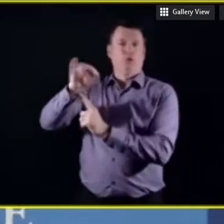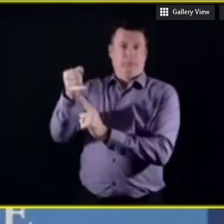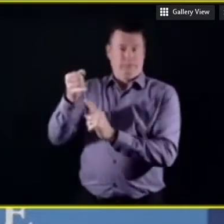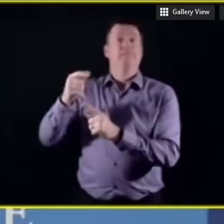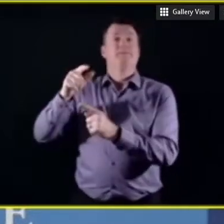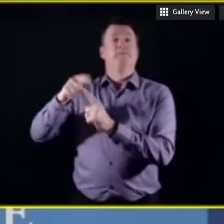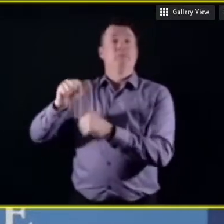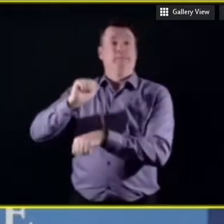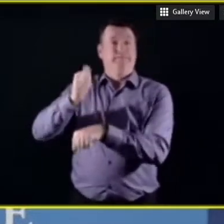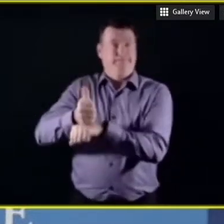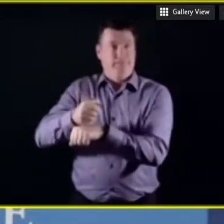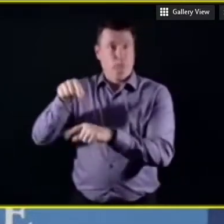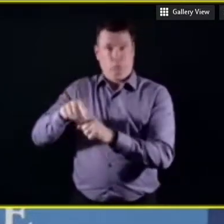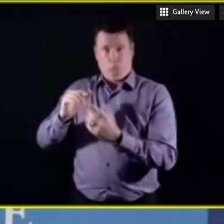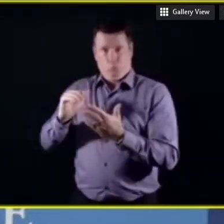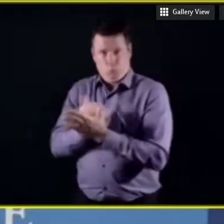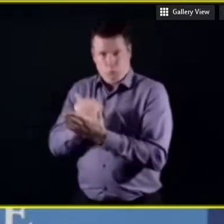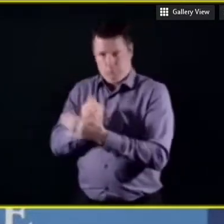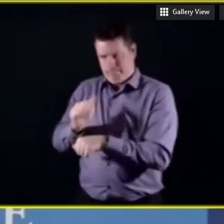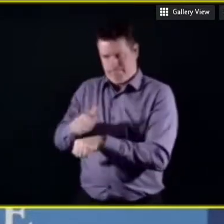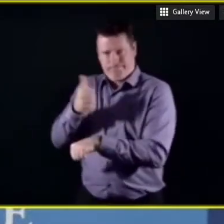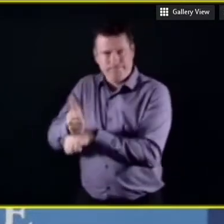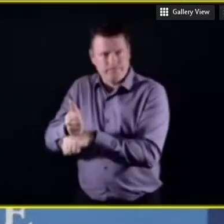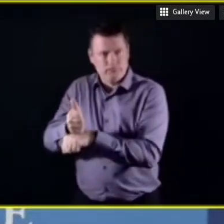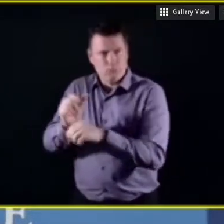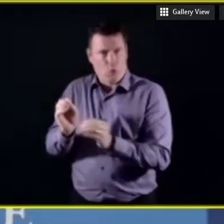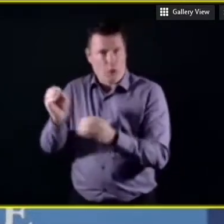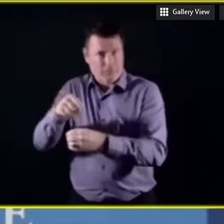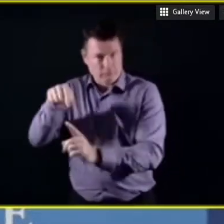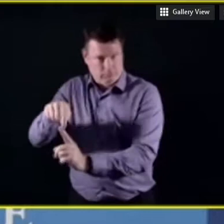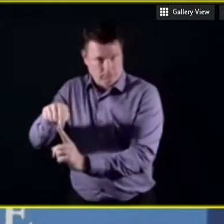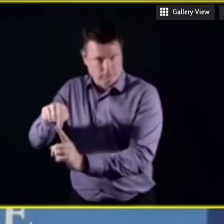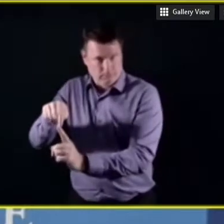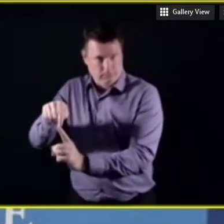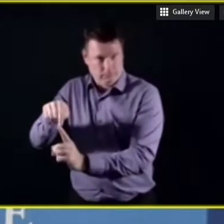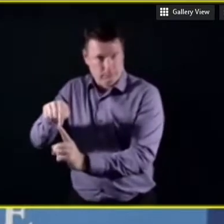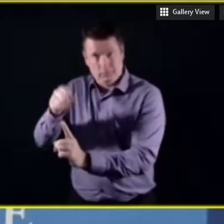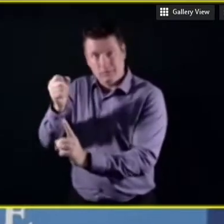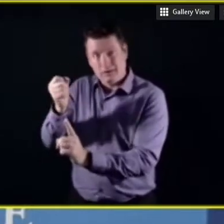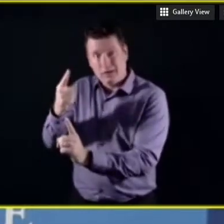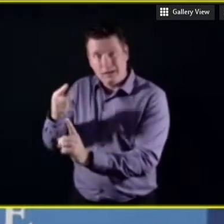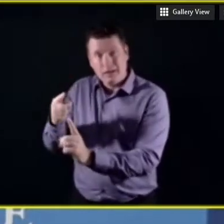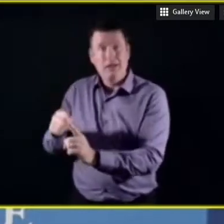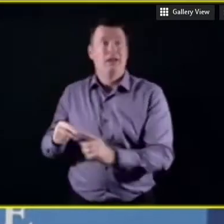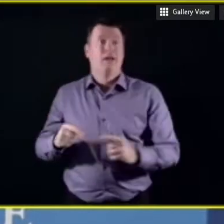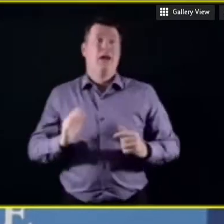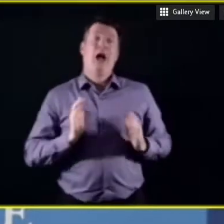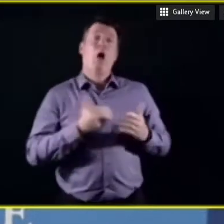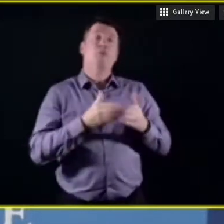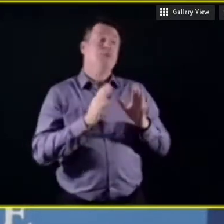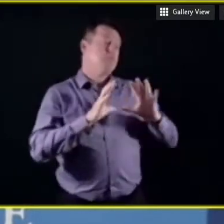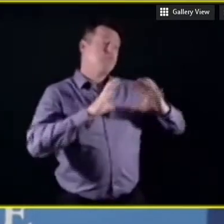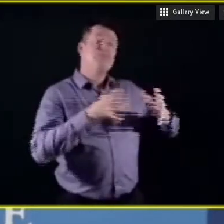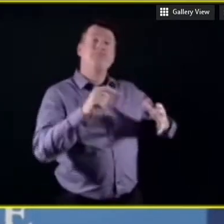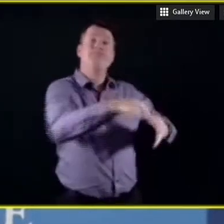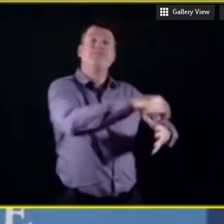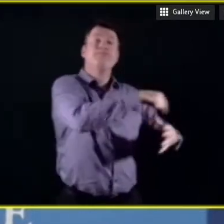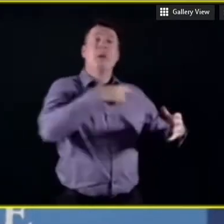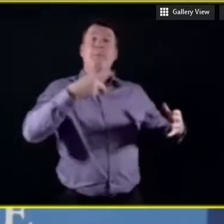43 practices across 7 counties. And for the last approximately 5 weeks, we have